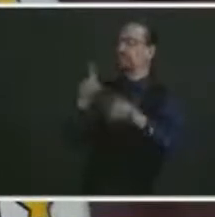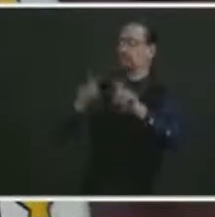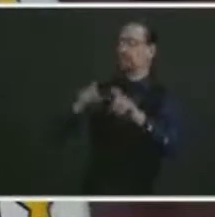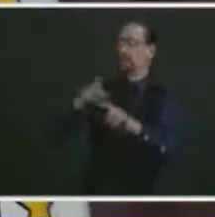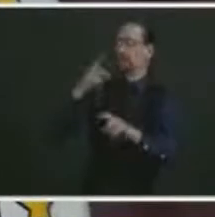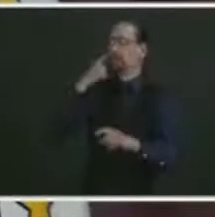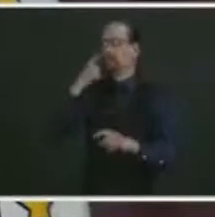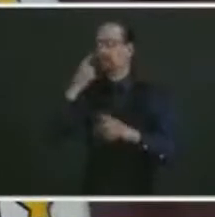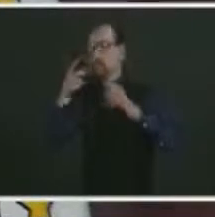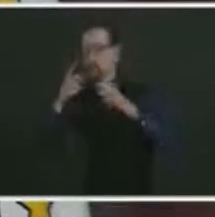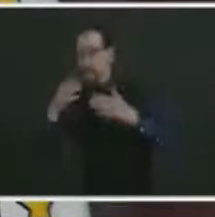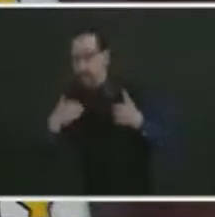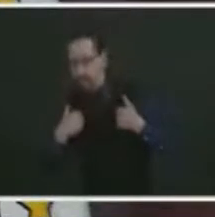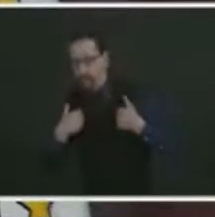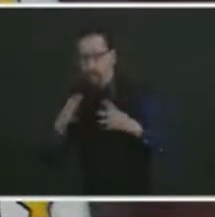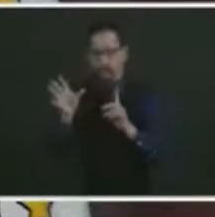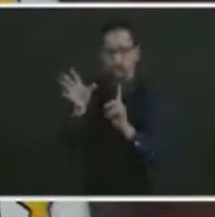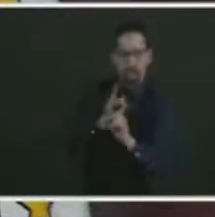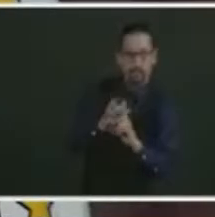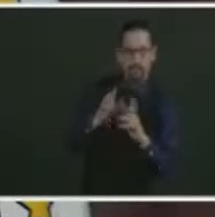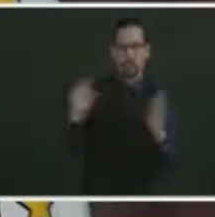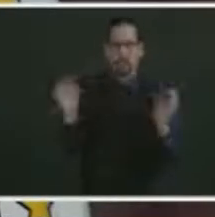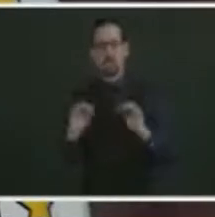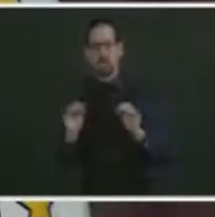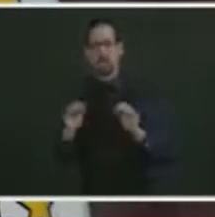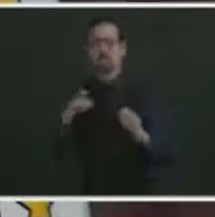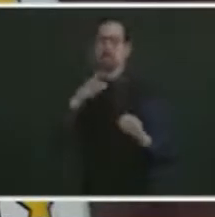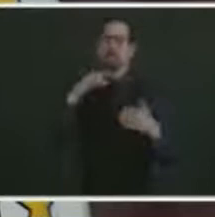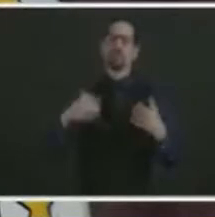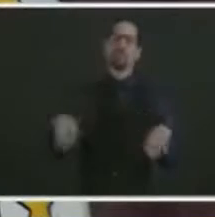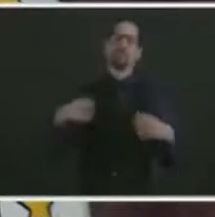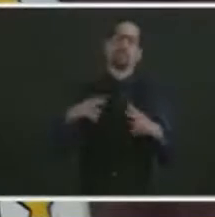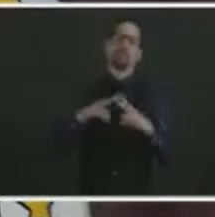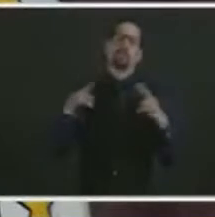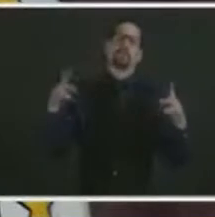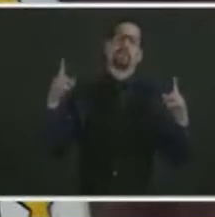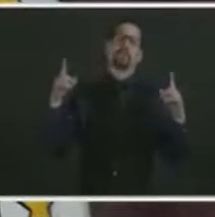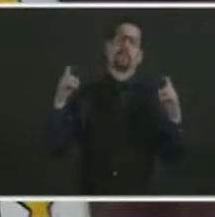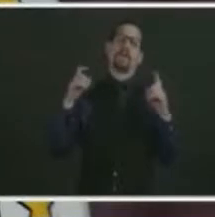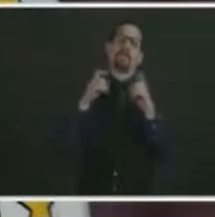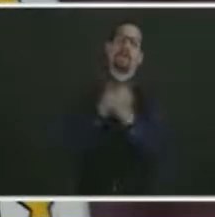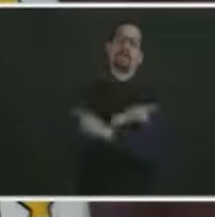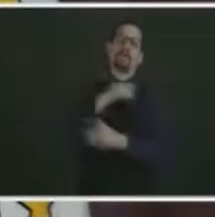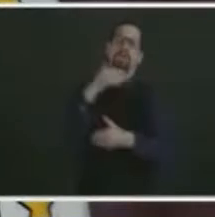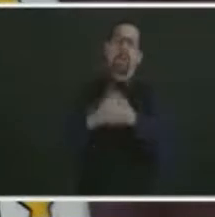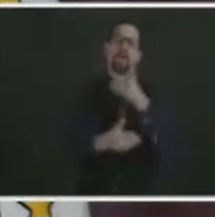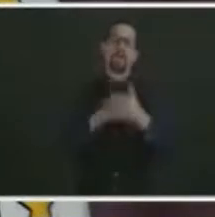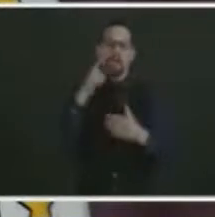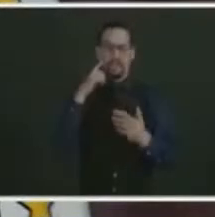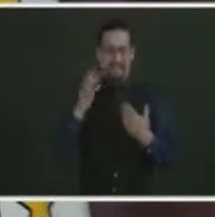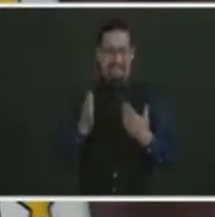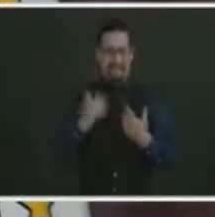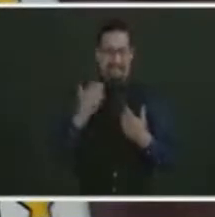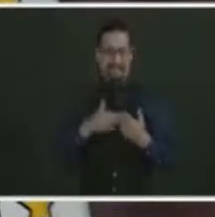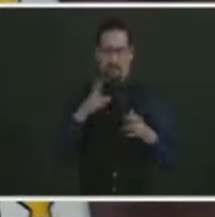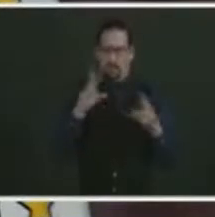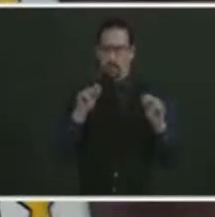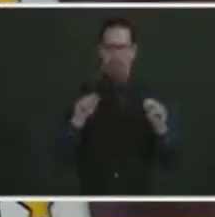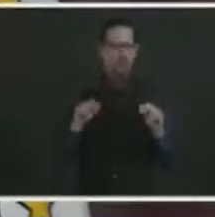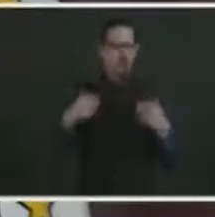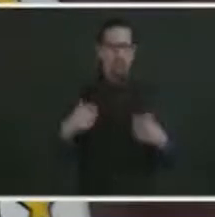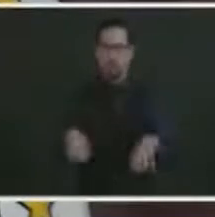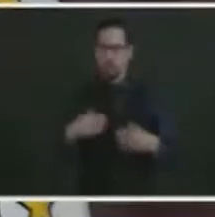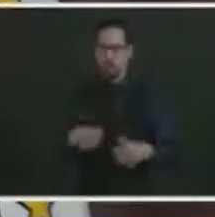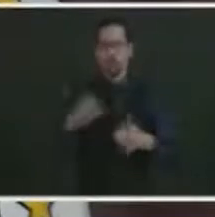is a laborious process, and a lot of people have asked me, like, why I talk about it so much. But